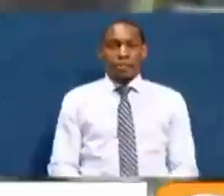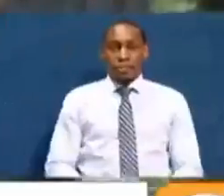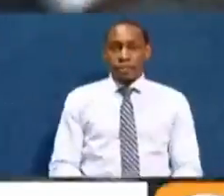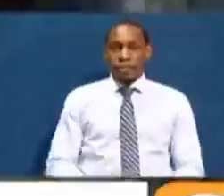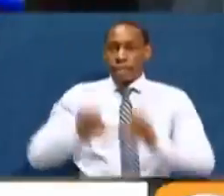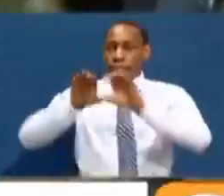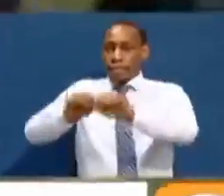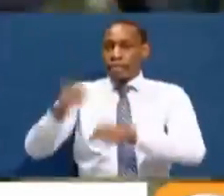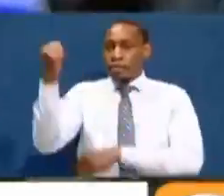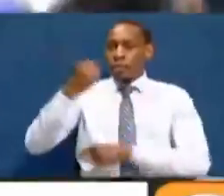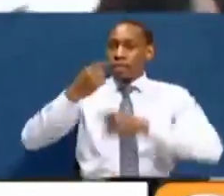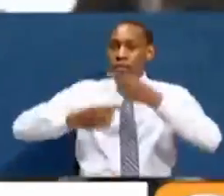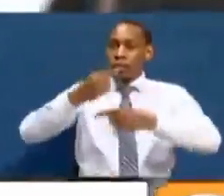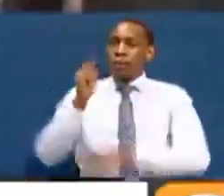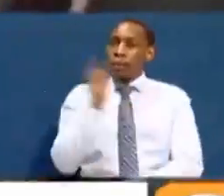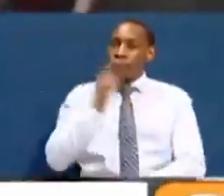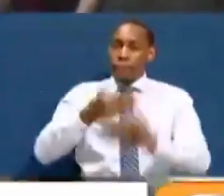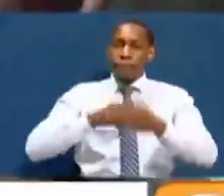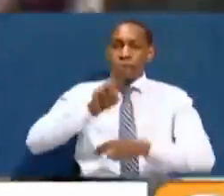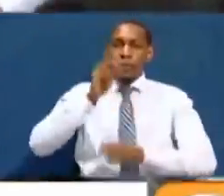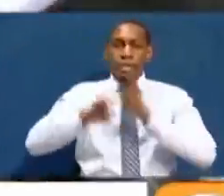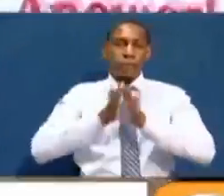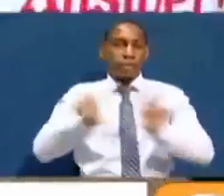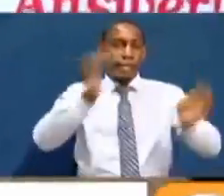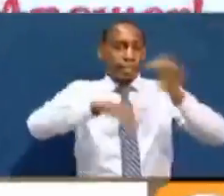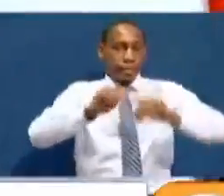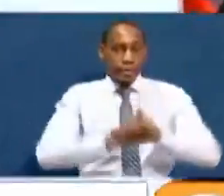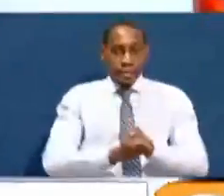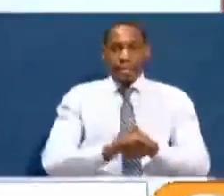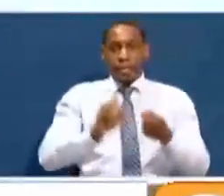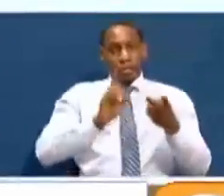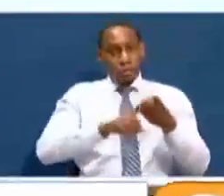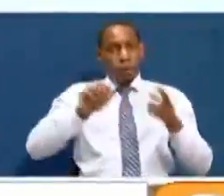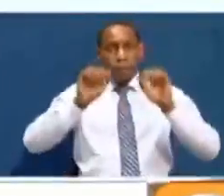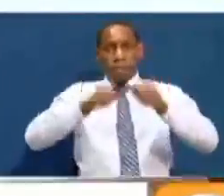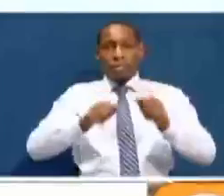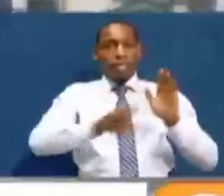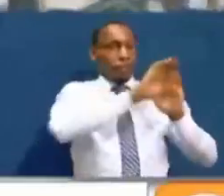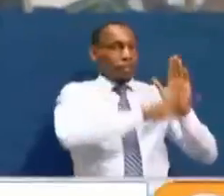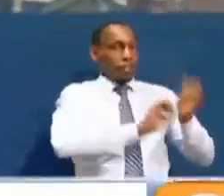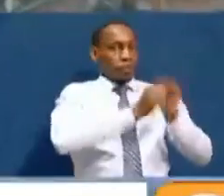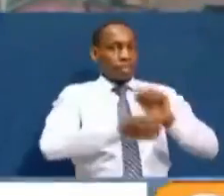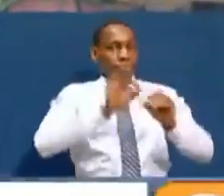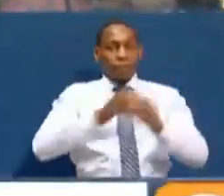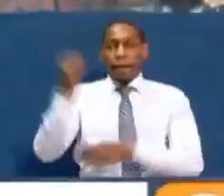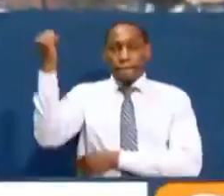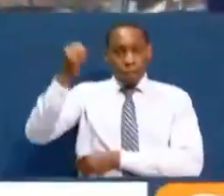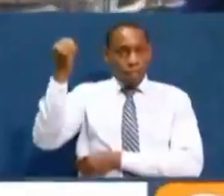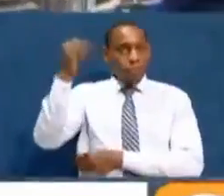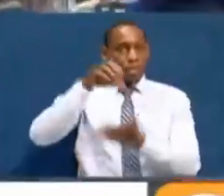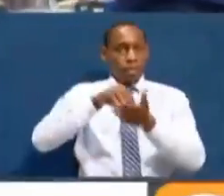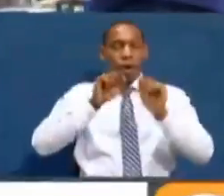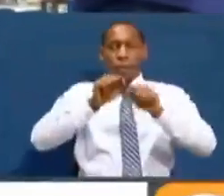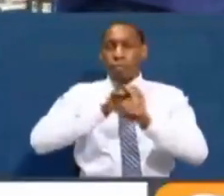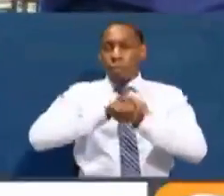As succession politics intensify ahead of the 2022 general election and with the possibility of a referendum, political temperatures are bound to